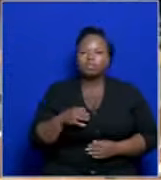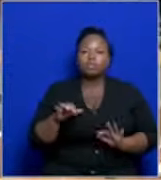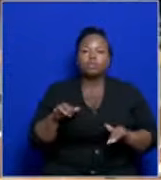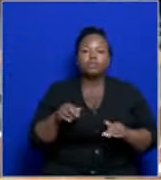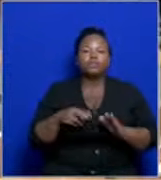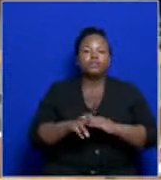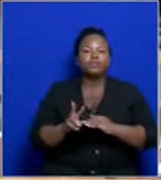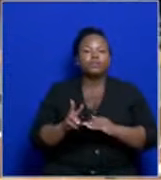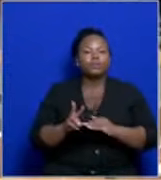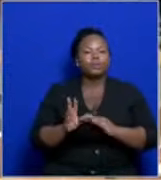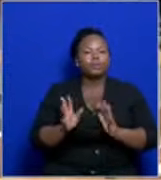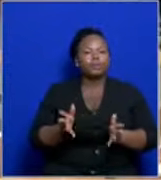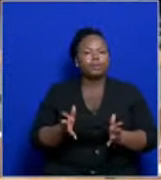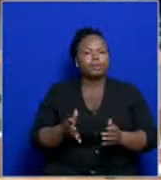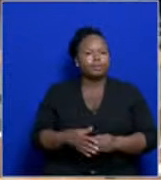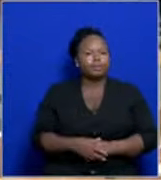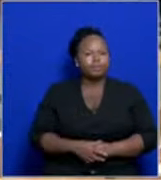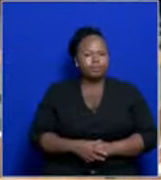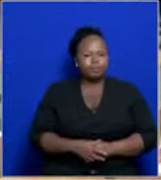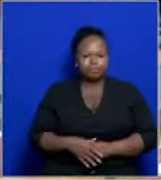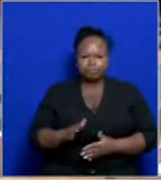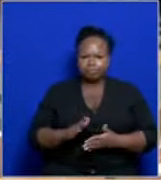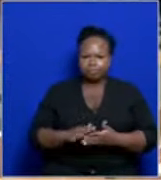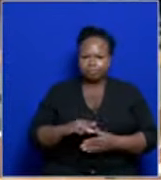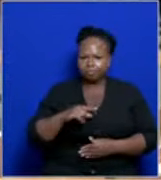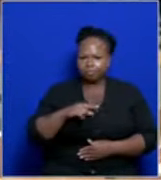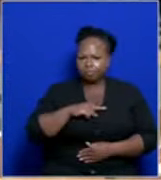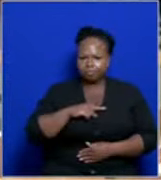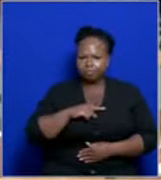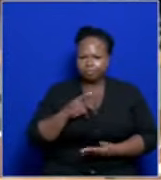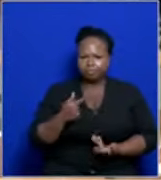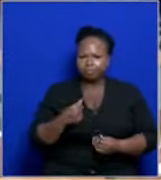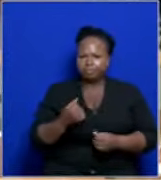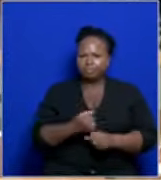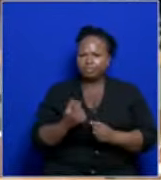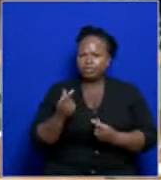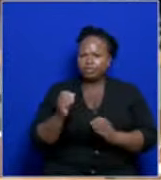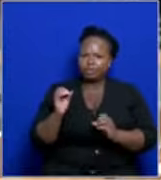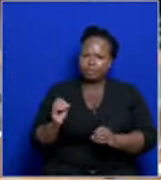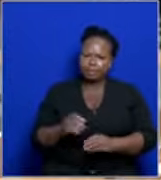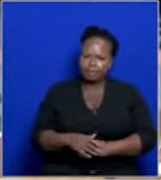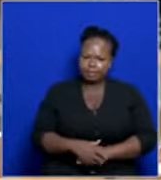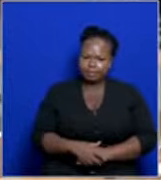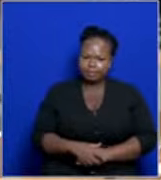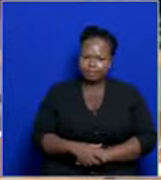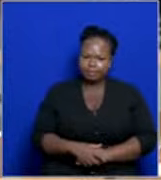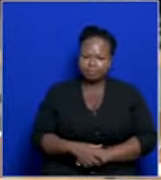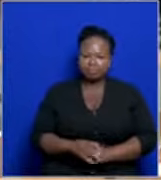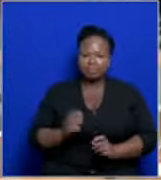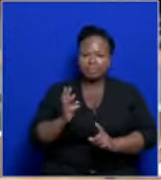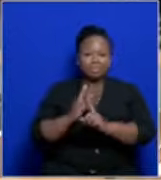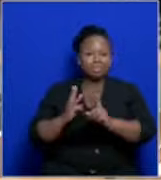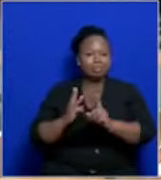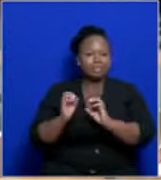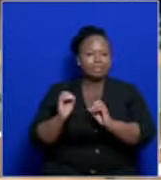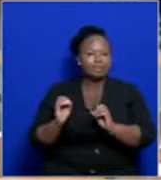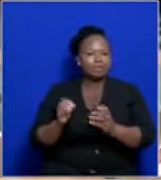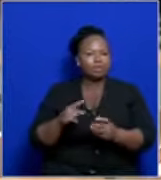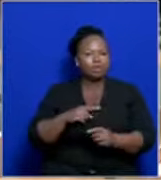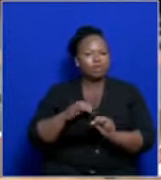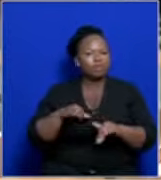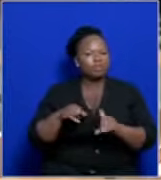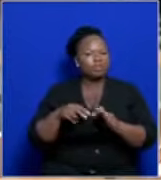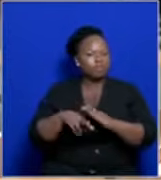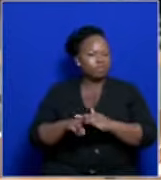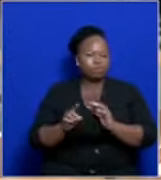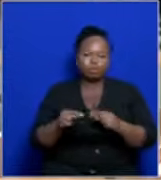you is the reason that they haven't instituted any discipline. They're not running the disciplinary hearing. It can be, she has to come and give us a